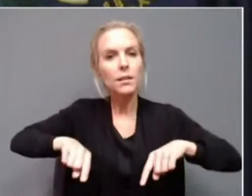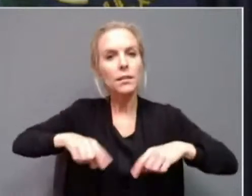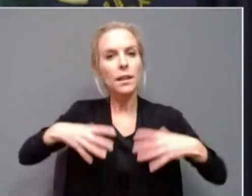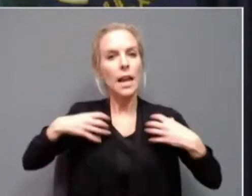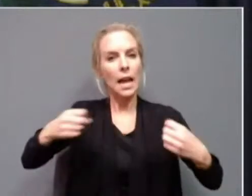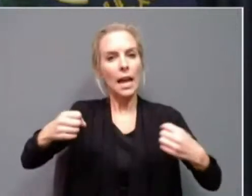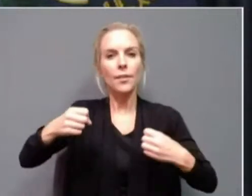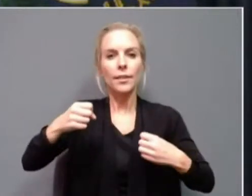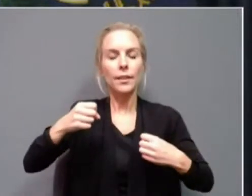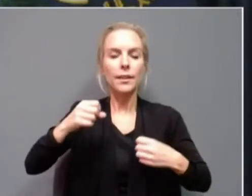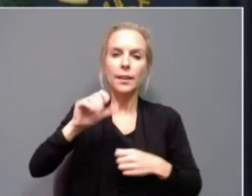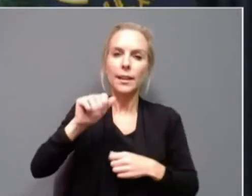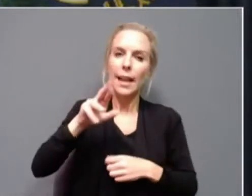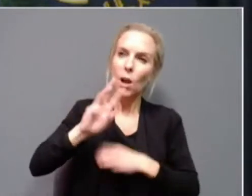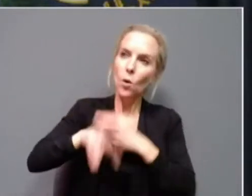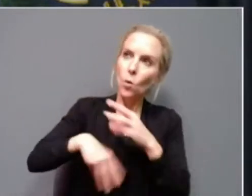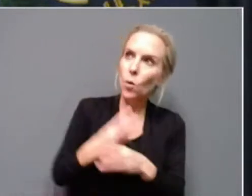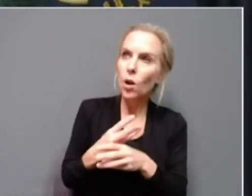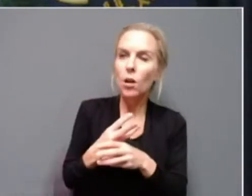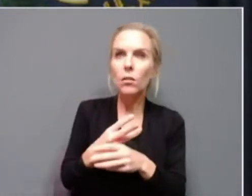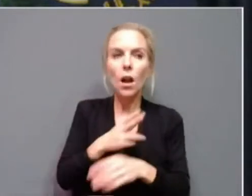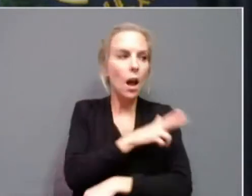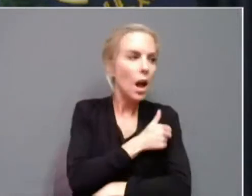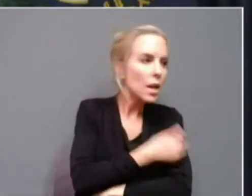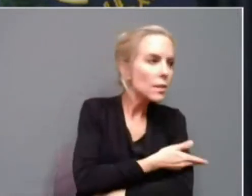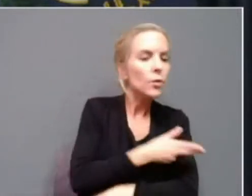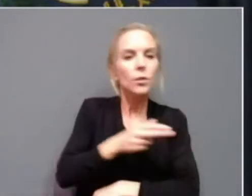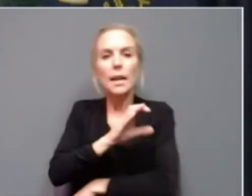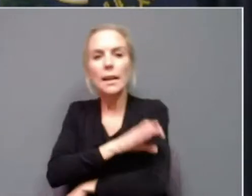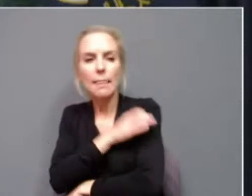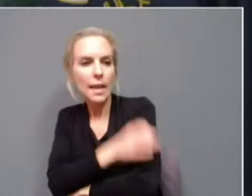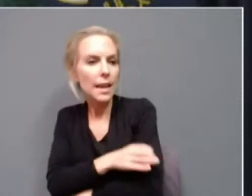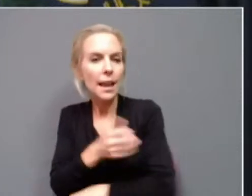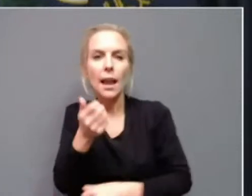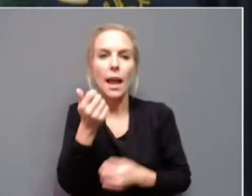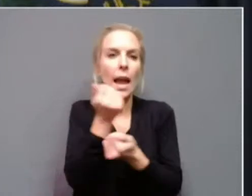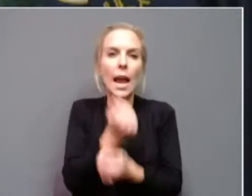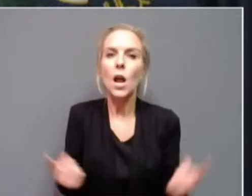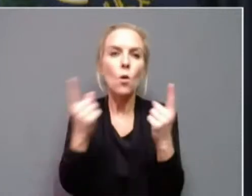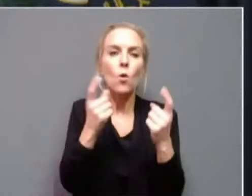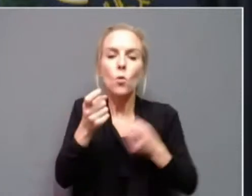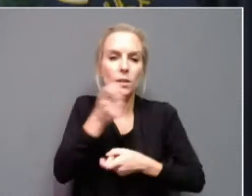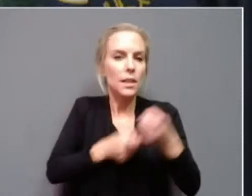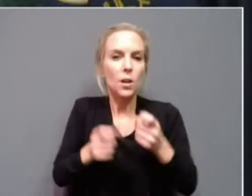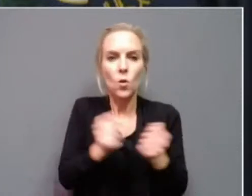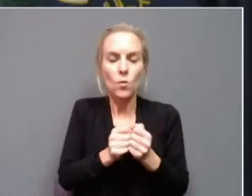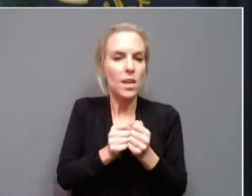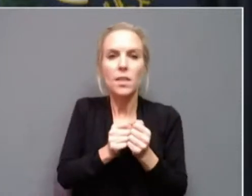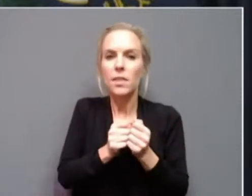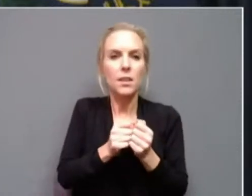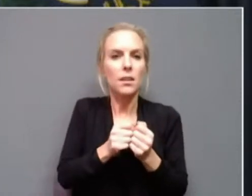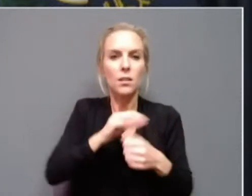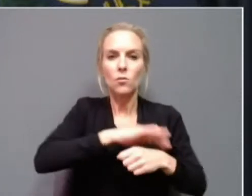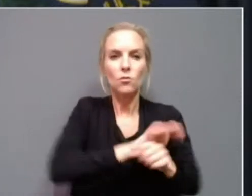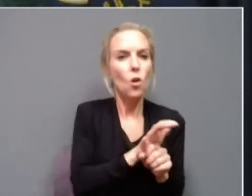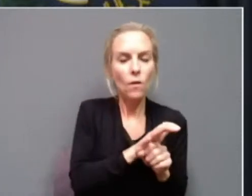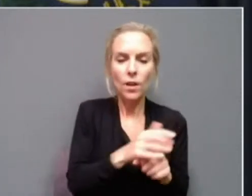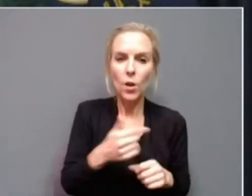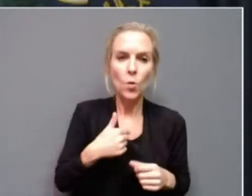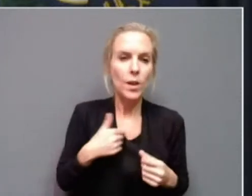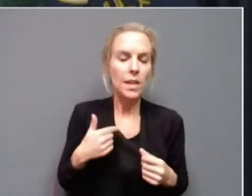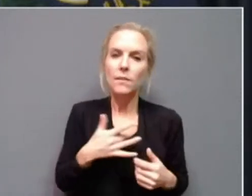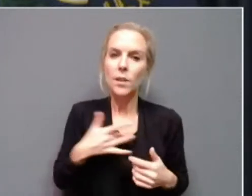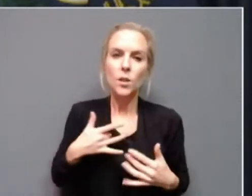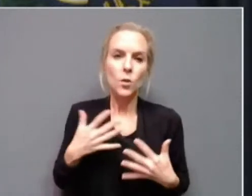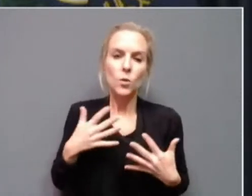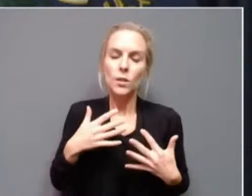hospitals, clinics, anyone who had any dealings with COVID as a healthcare worker, we were stretched incredibly thin. We